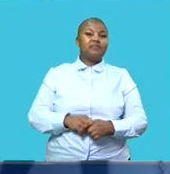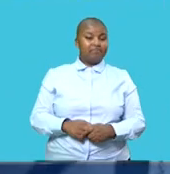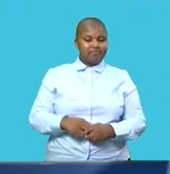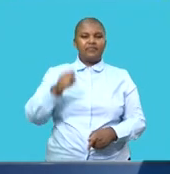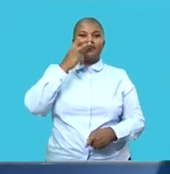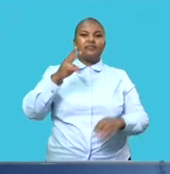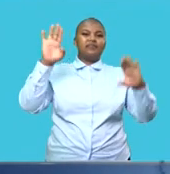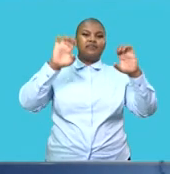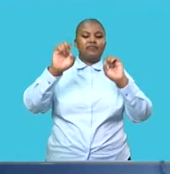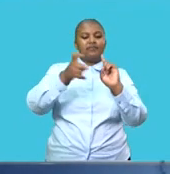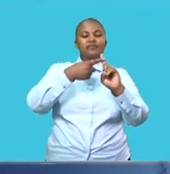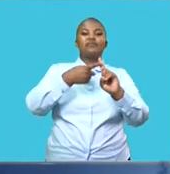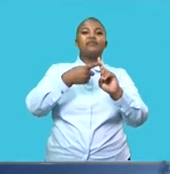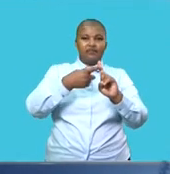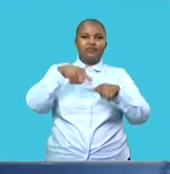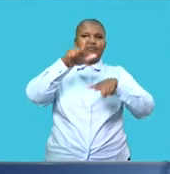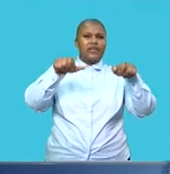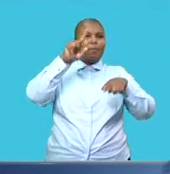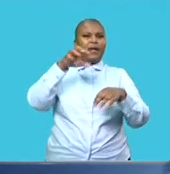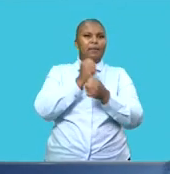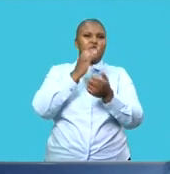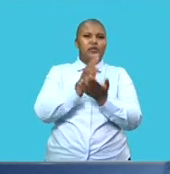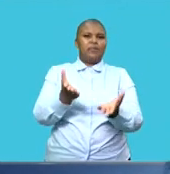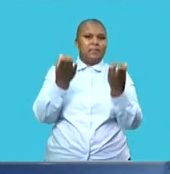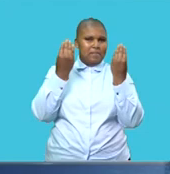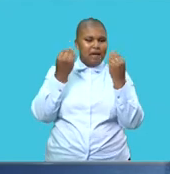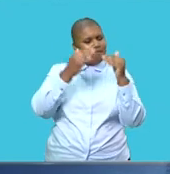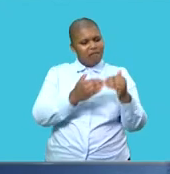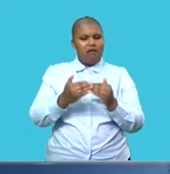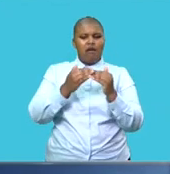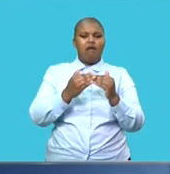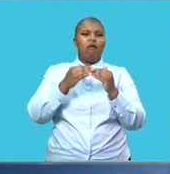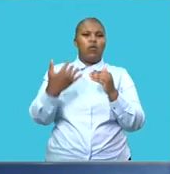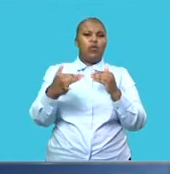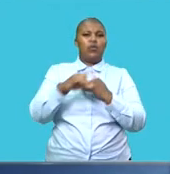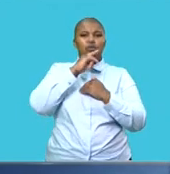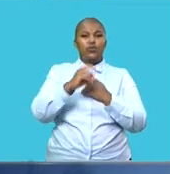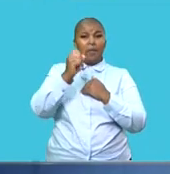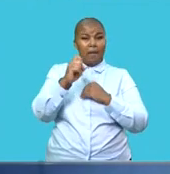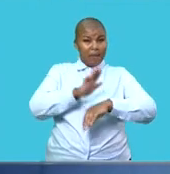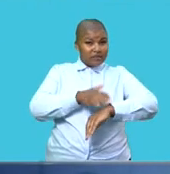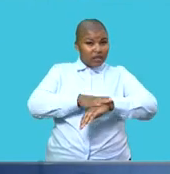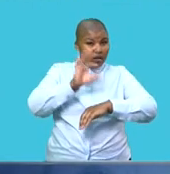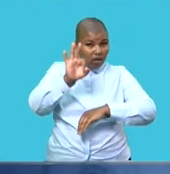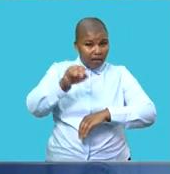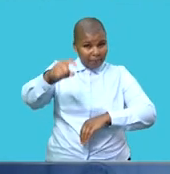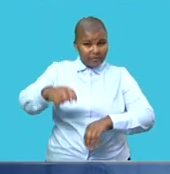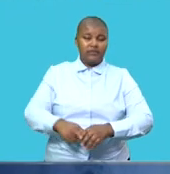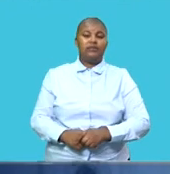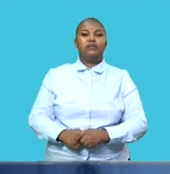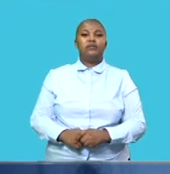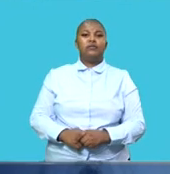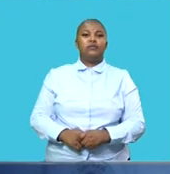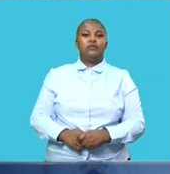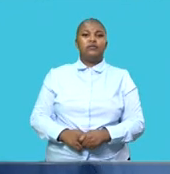accident victims are in an accident, they get the most care within that period. Letona la naha